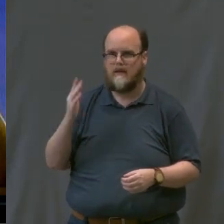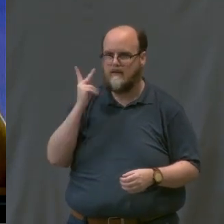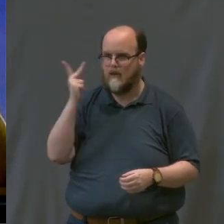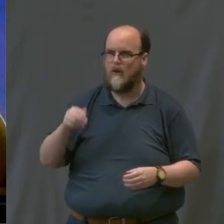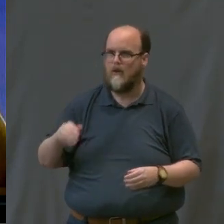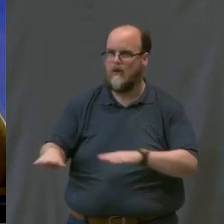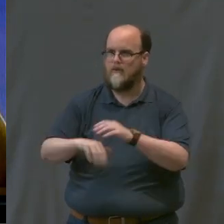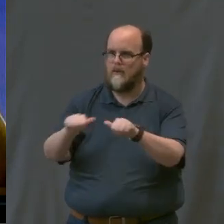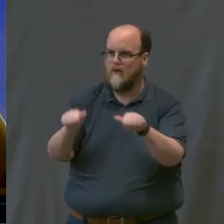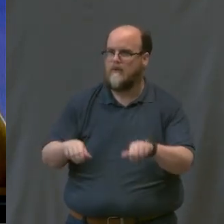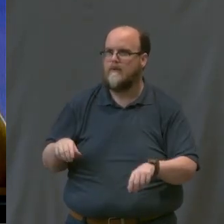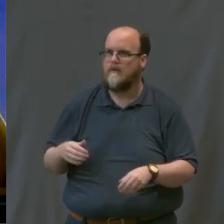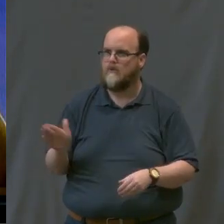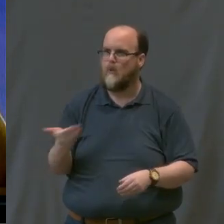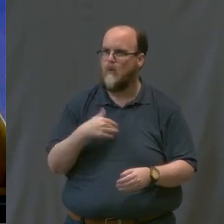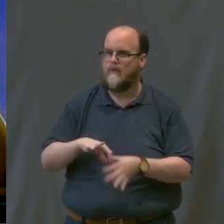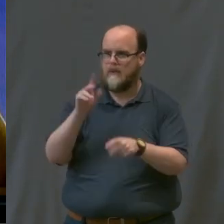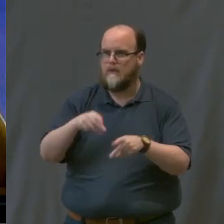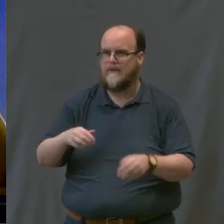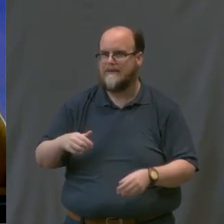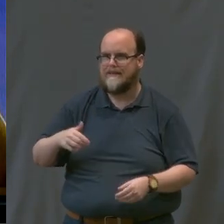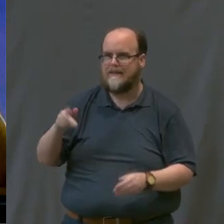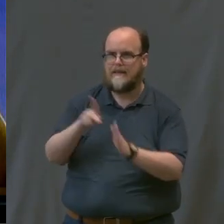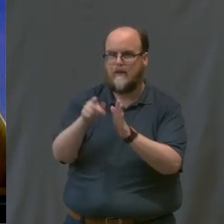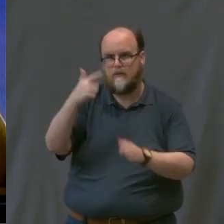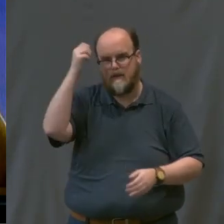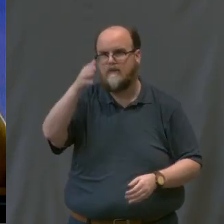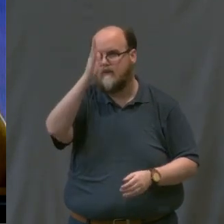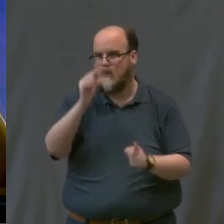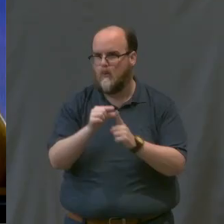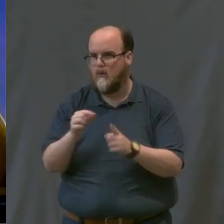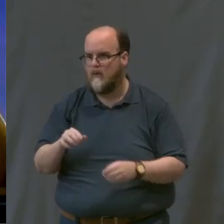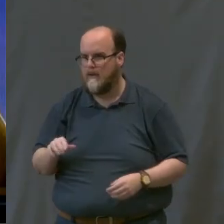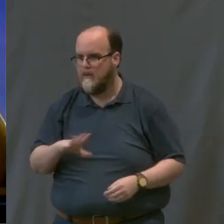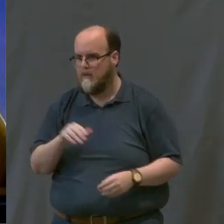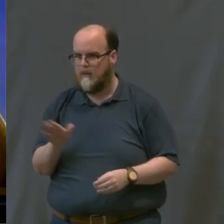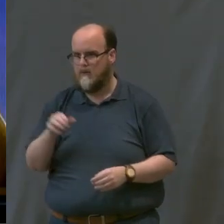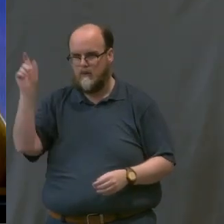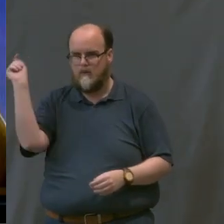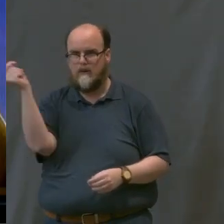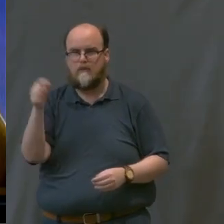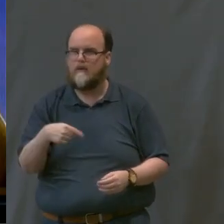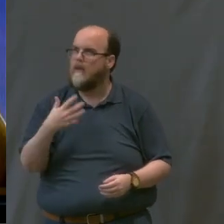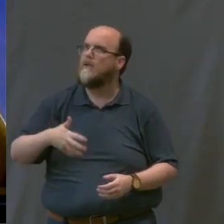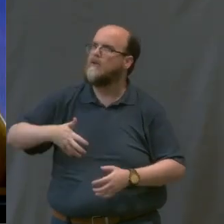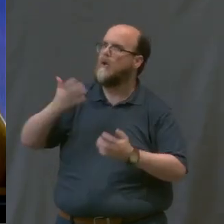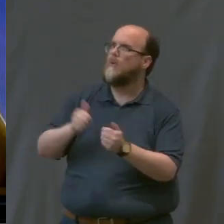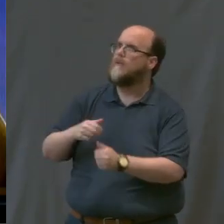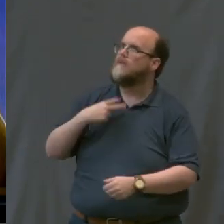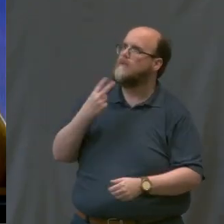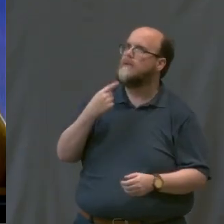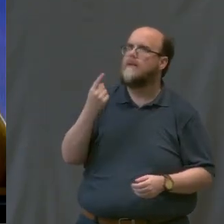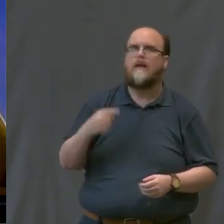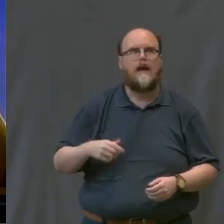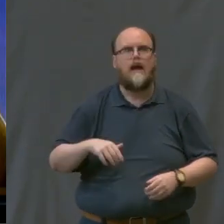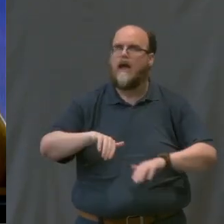been slain for the word of God and for the testimony which they held. And they cried with a loud voice, saying,